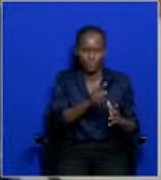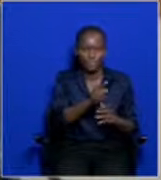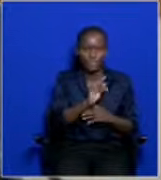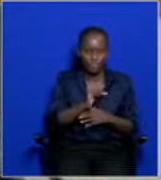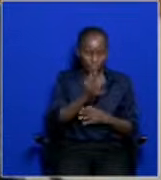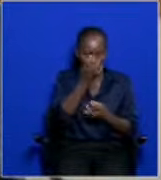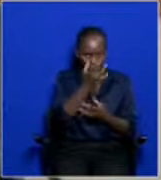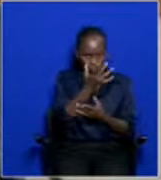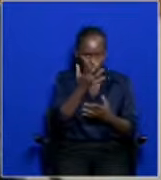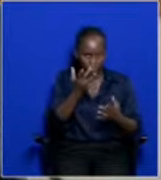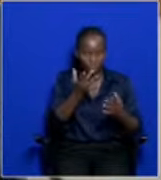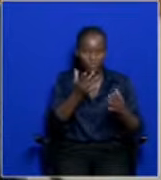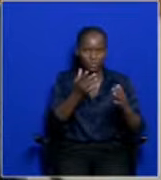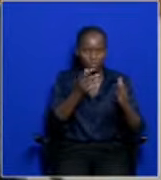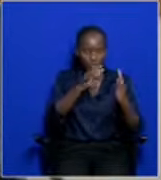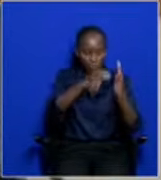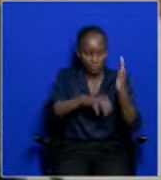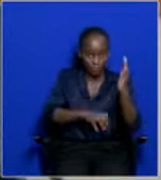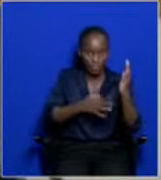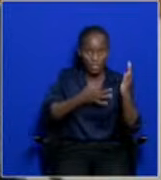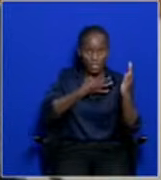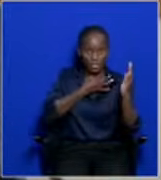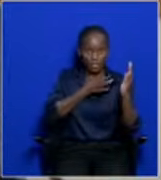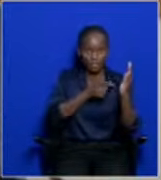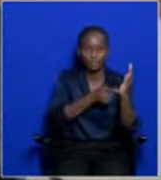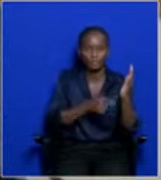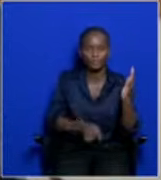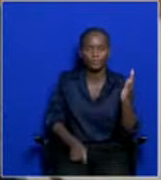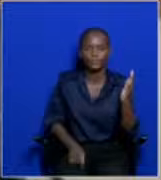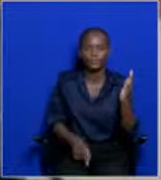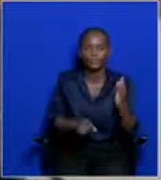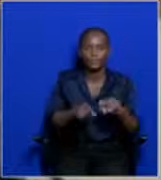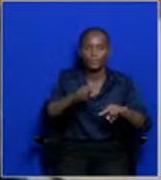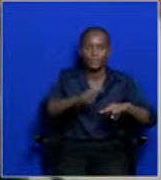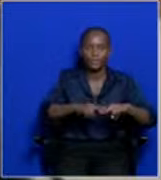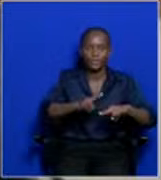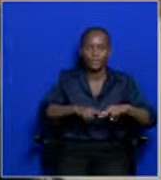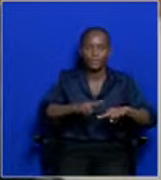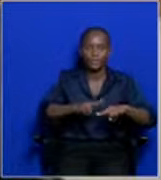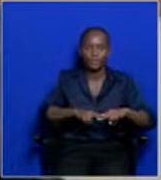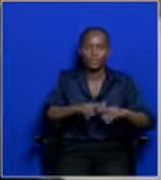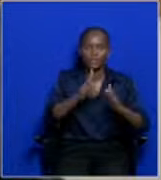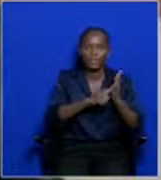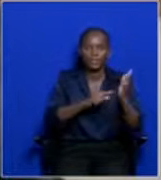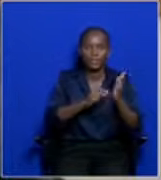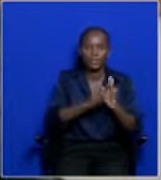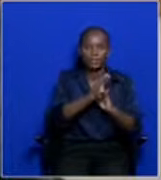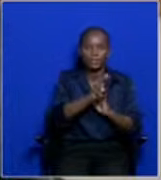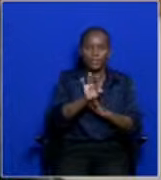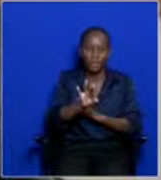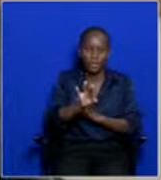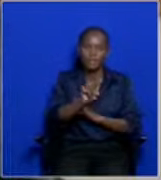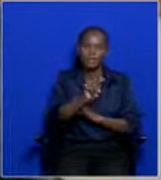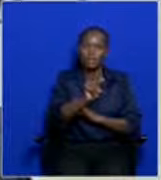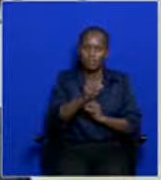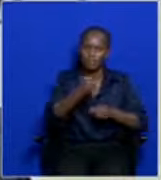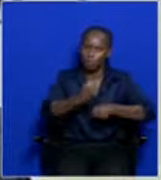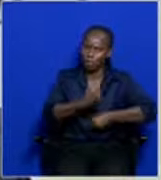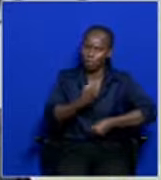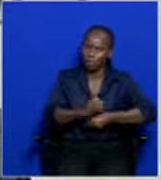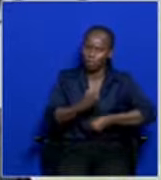English. In February 2023, I was on duty and in full uniform when I received a call from